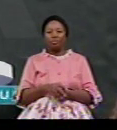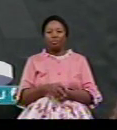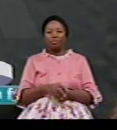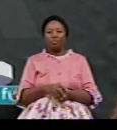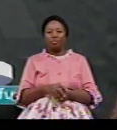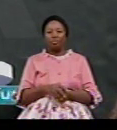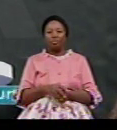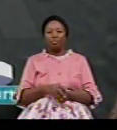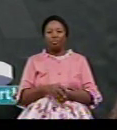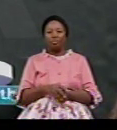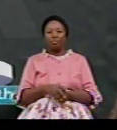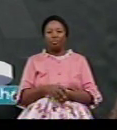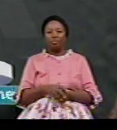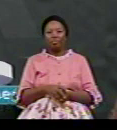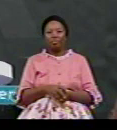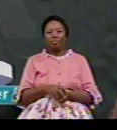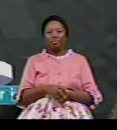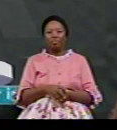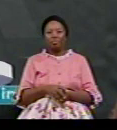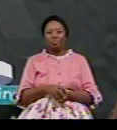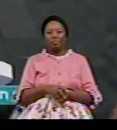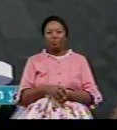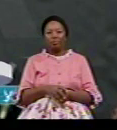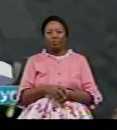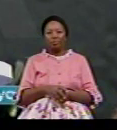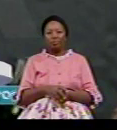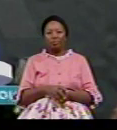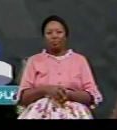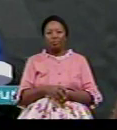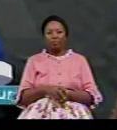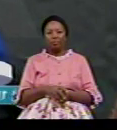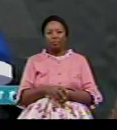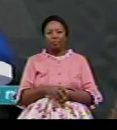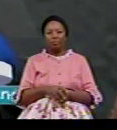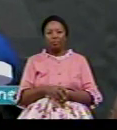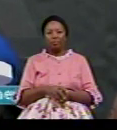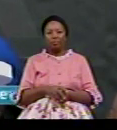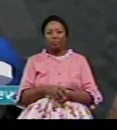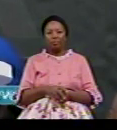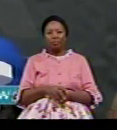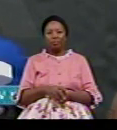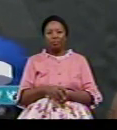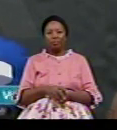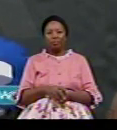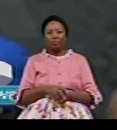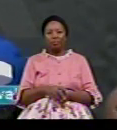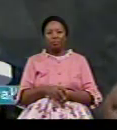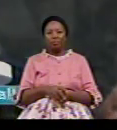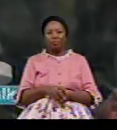Please, our counselors, let's do a thorough work. For now, no and